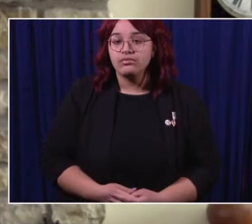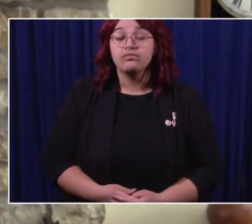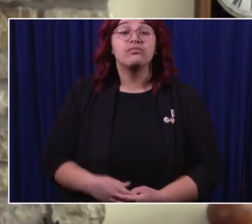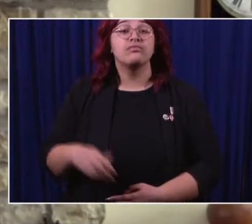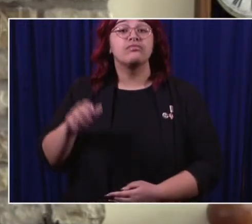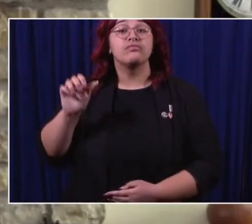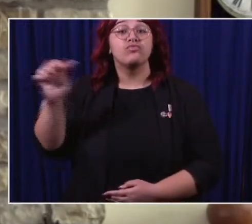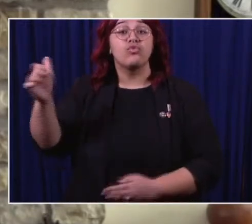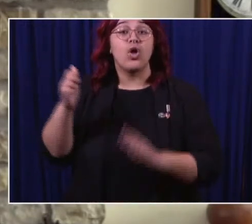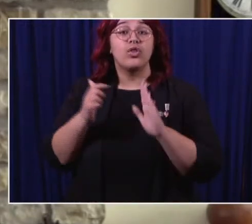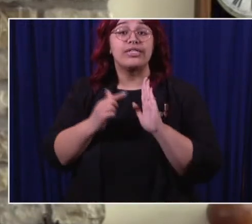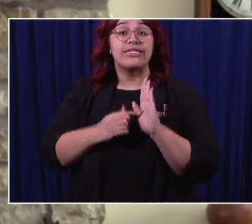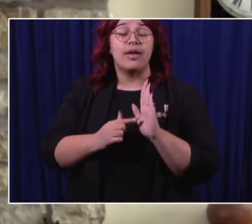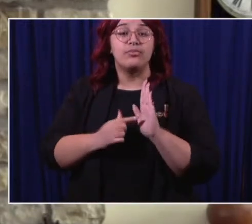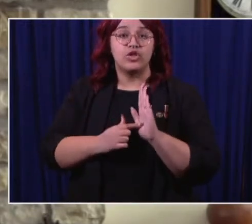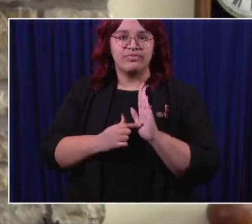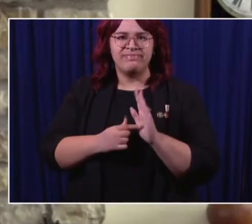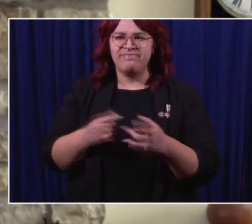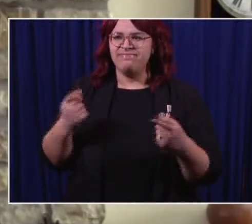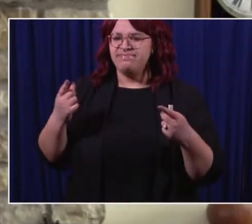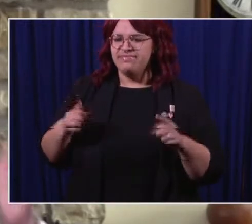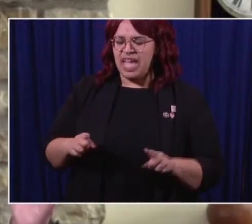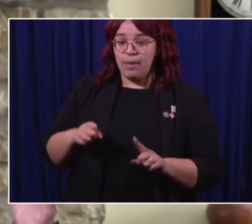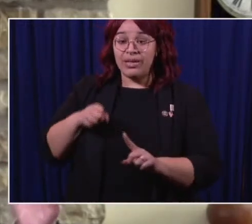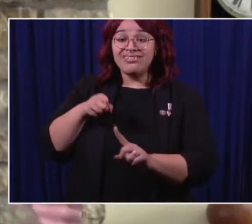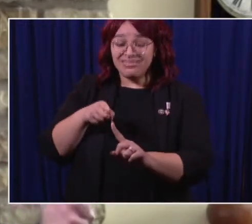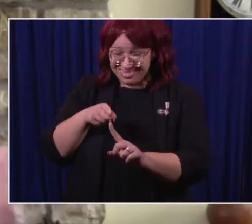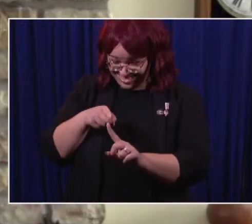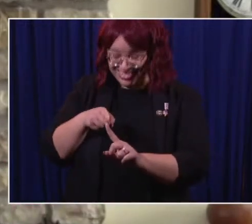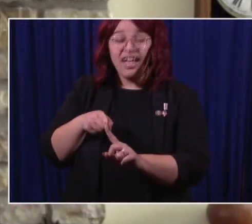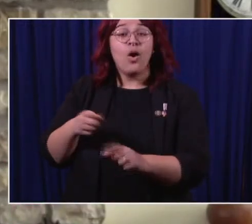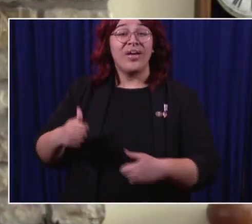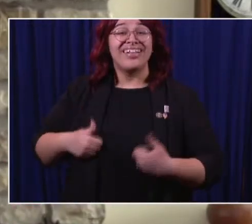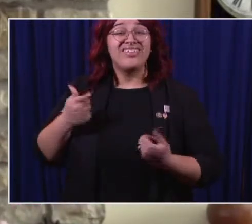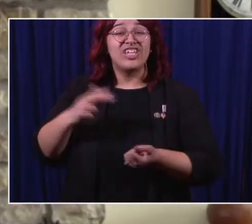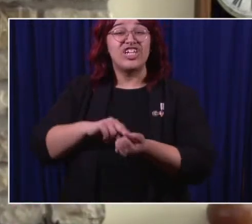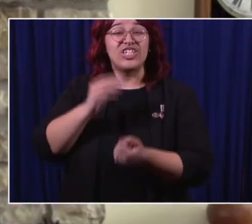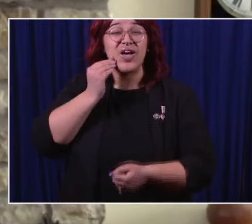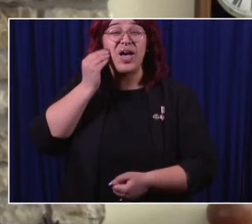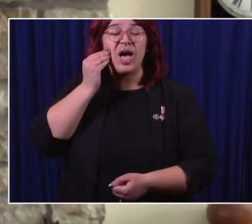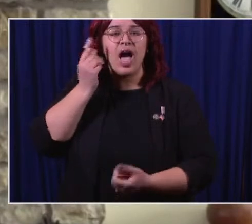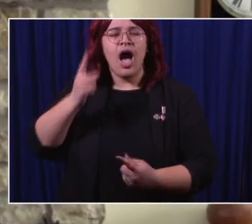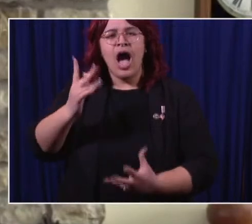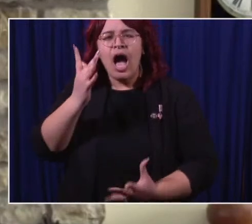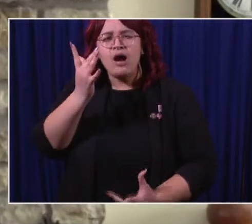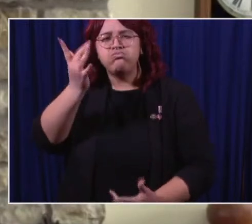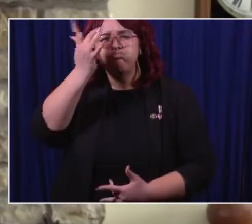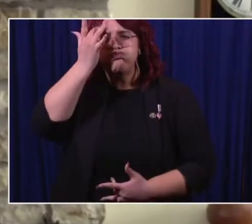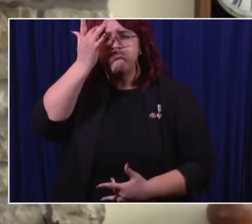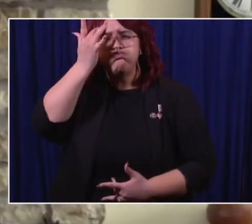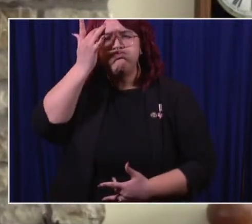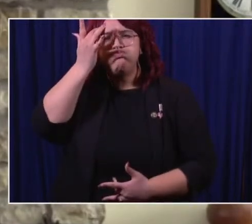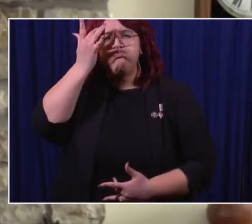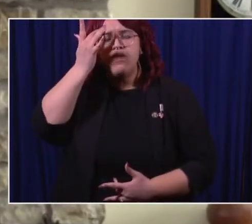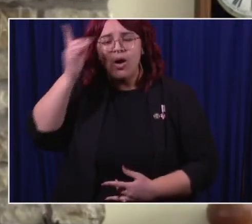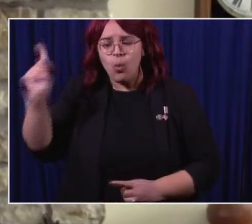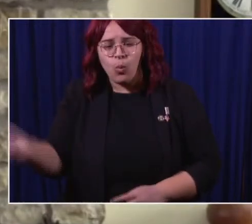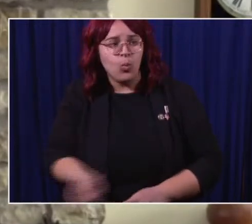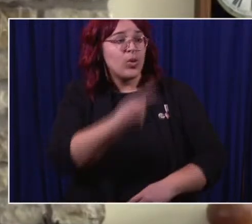facility following an acute care admission to the hospital. They go to the hospital, they come back, and they're not doing